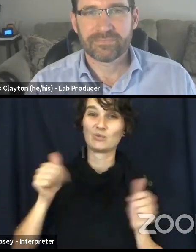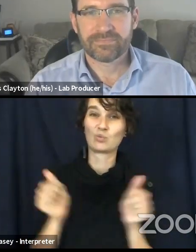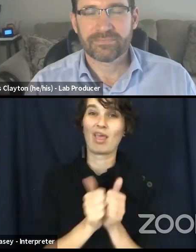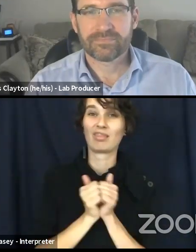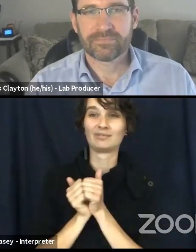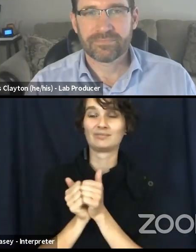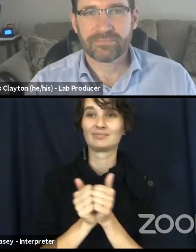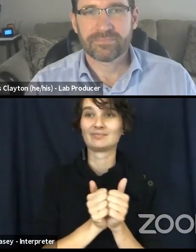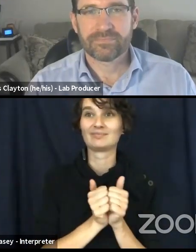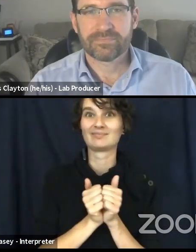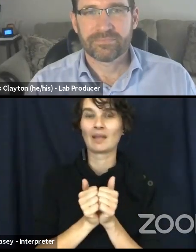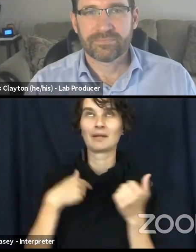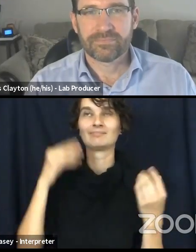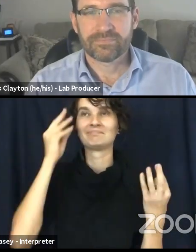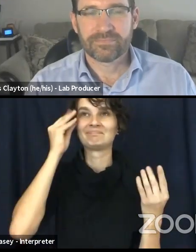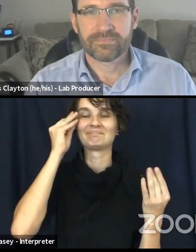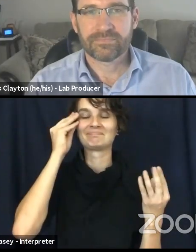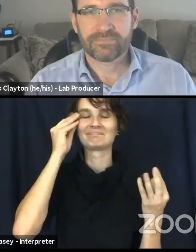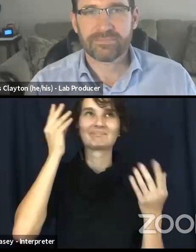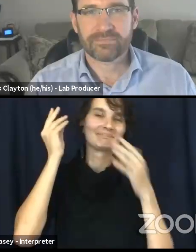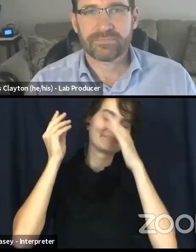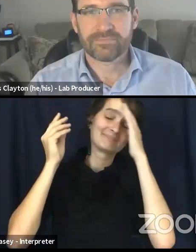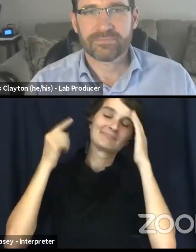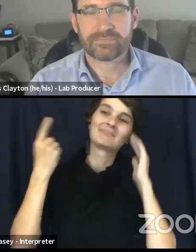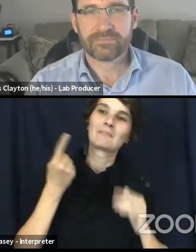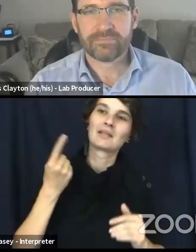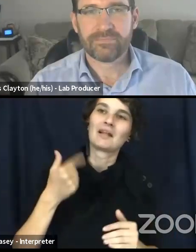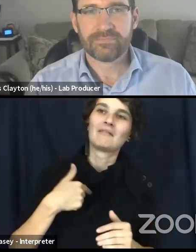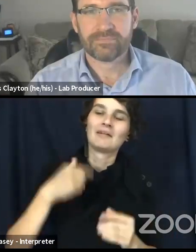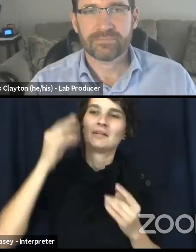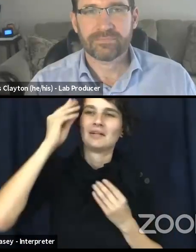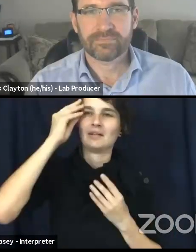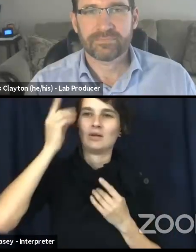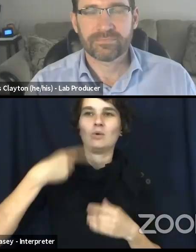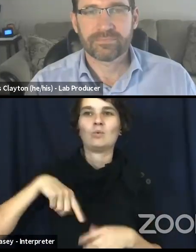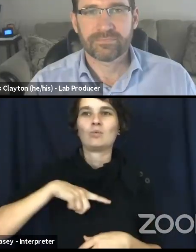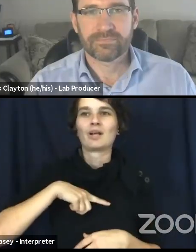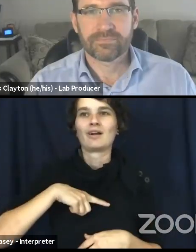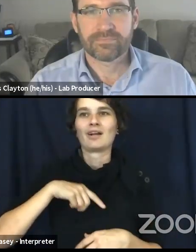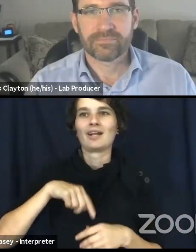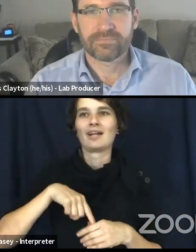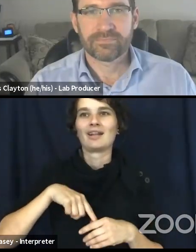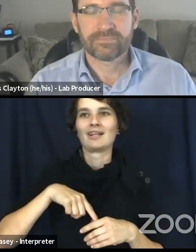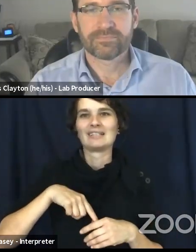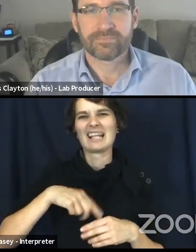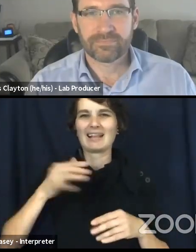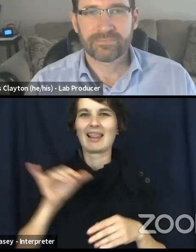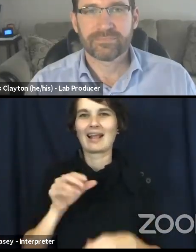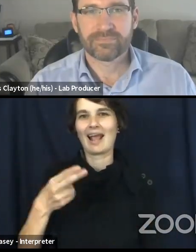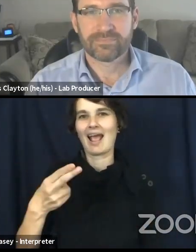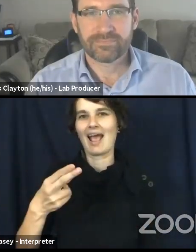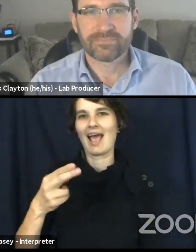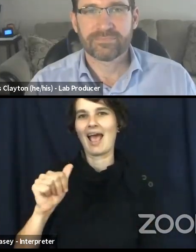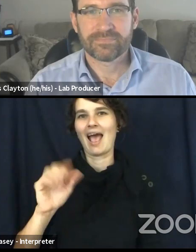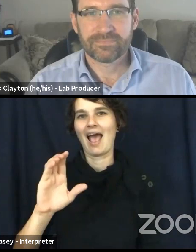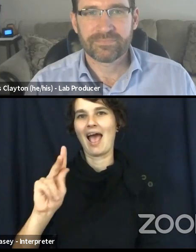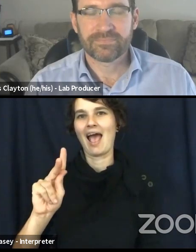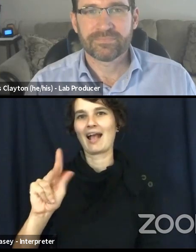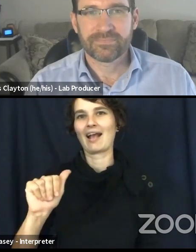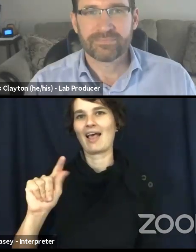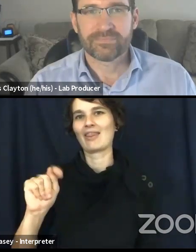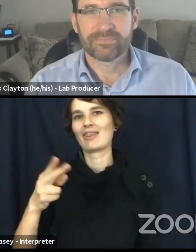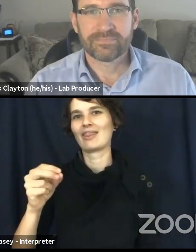I keep on thinking something that I've been thinking is that we're in this sort of collective hackathon moment where we're all sort of,